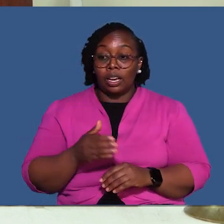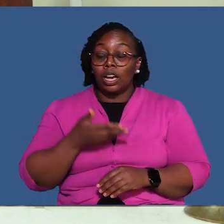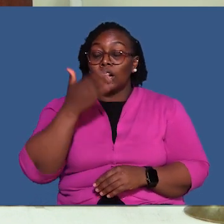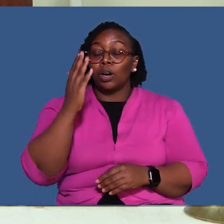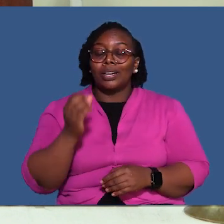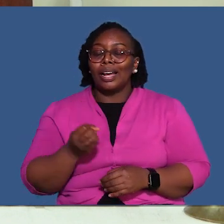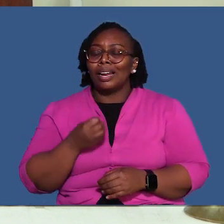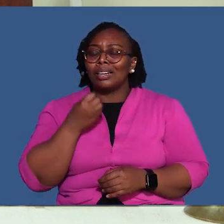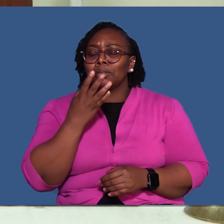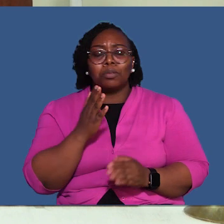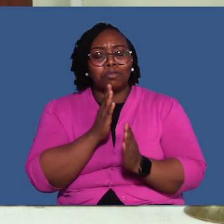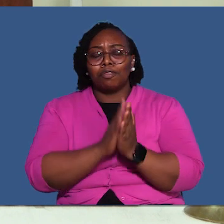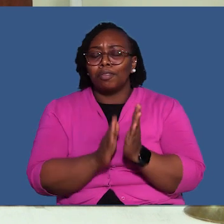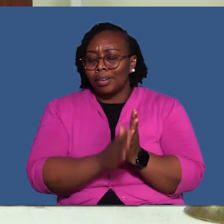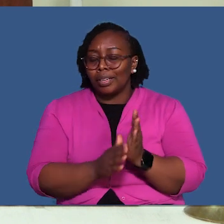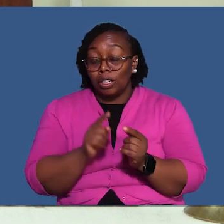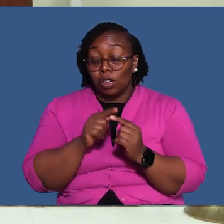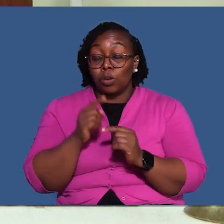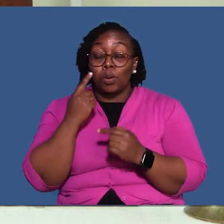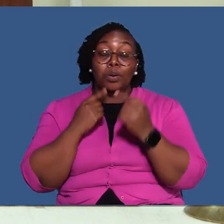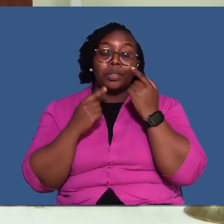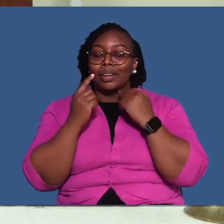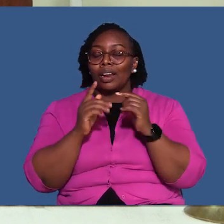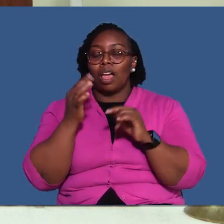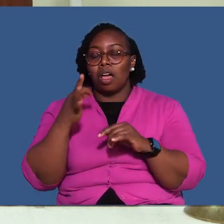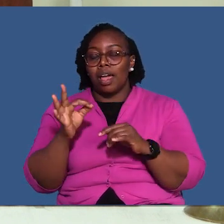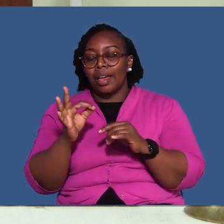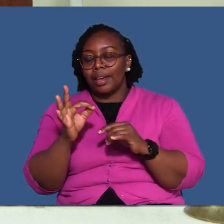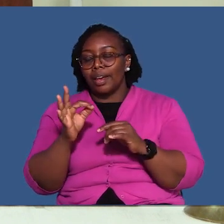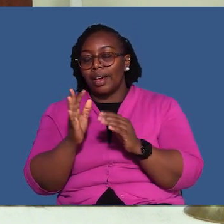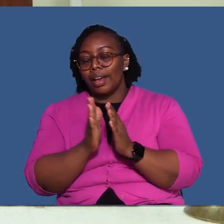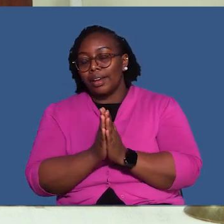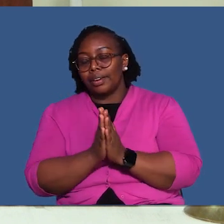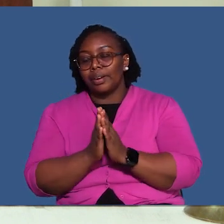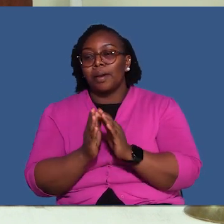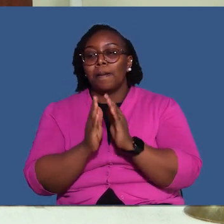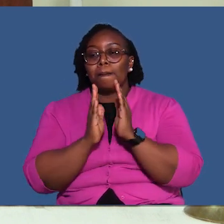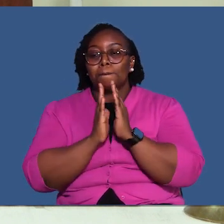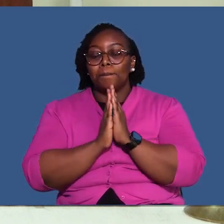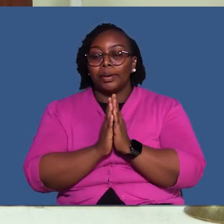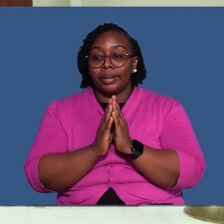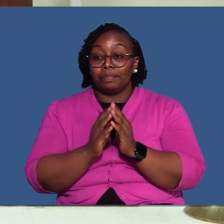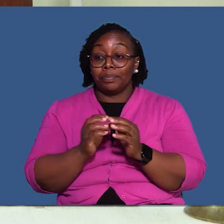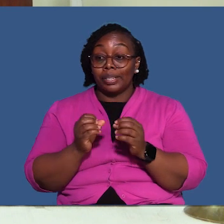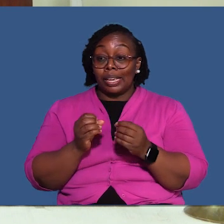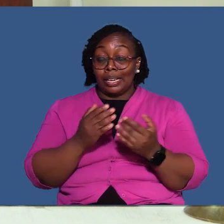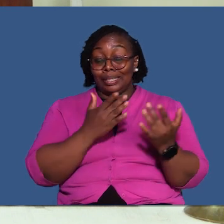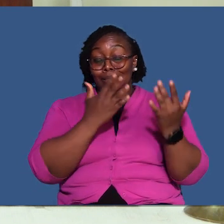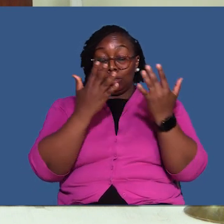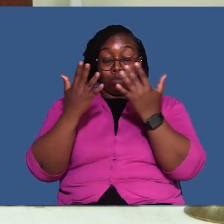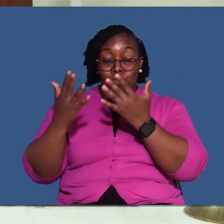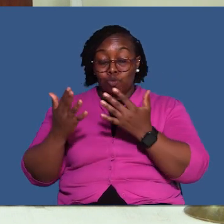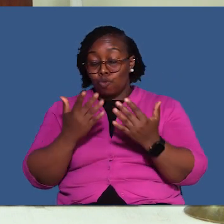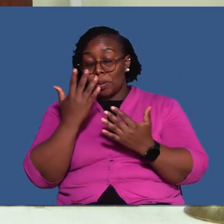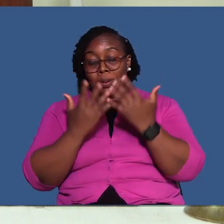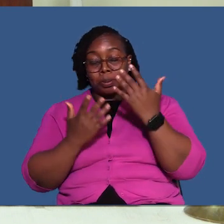cry of petition and prayer. And we are told that with smoke rising